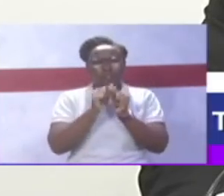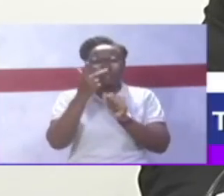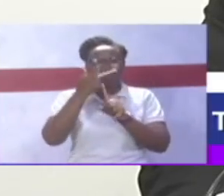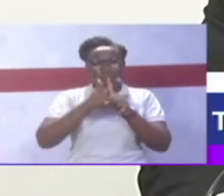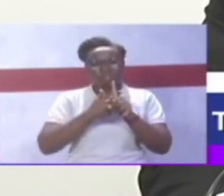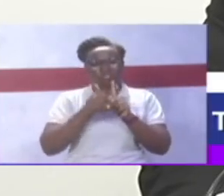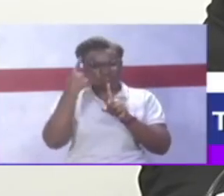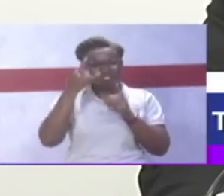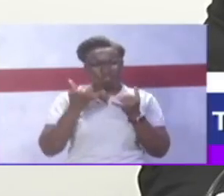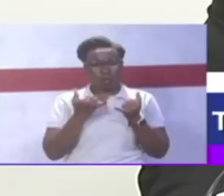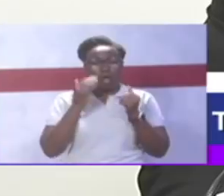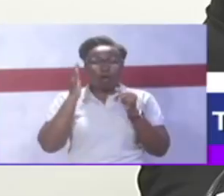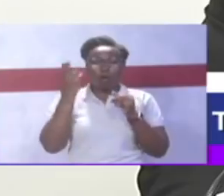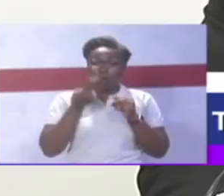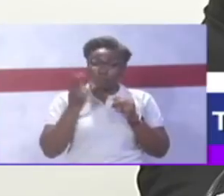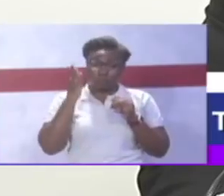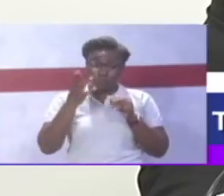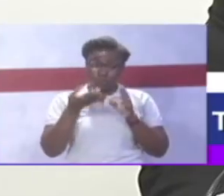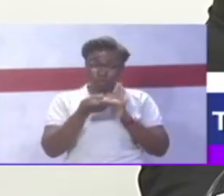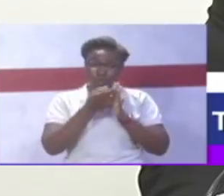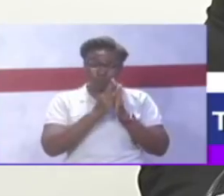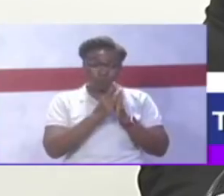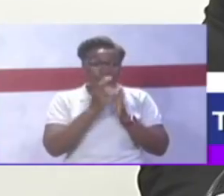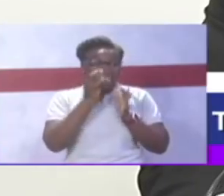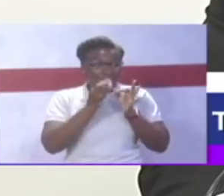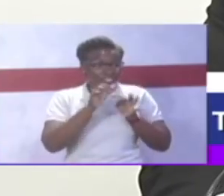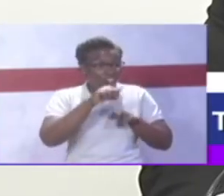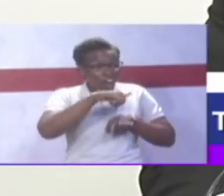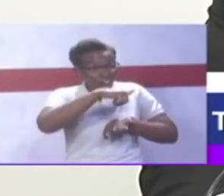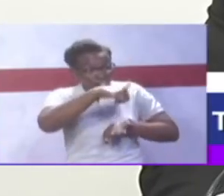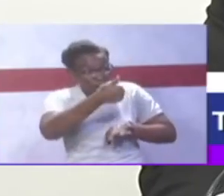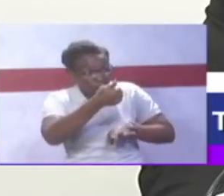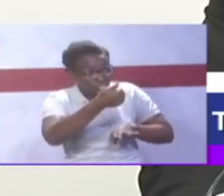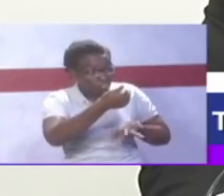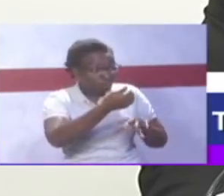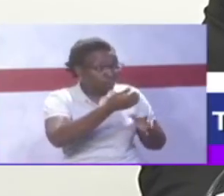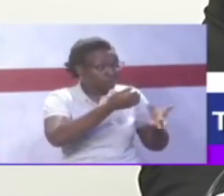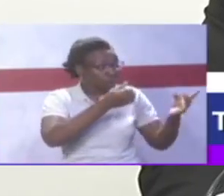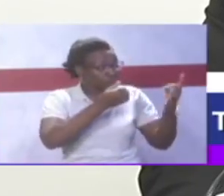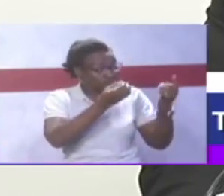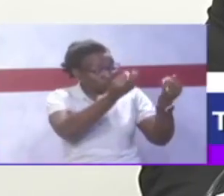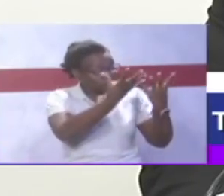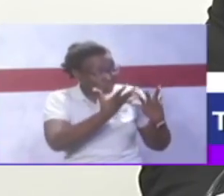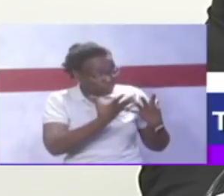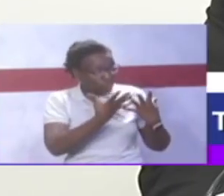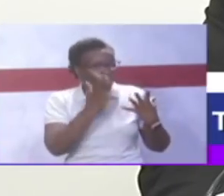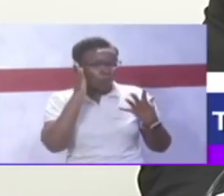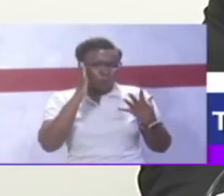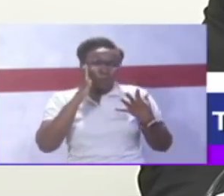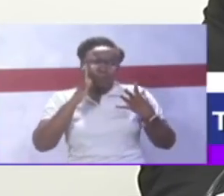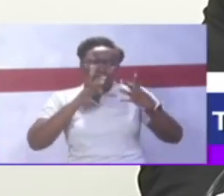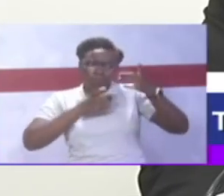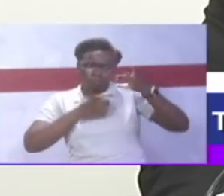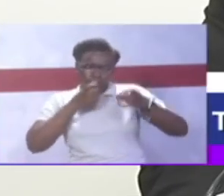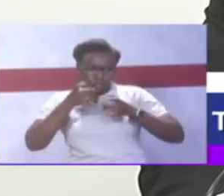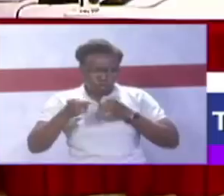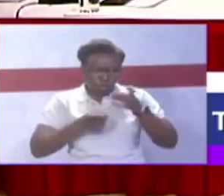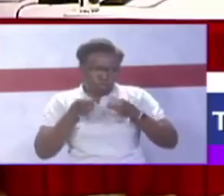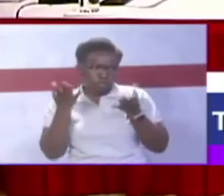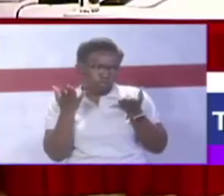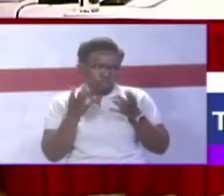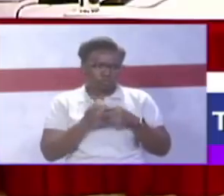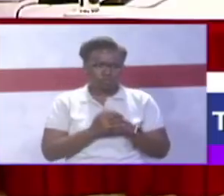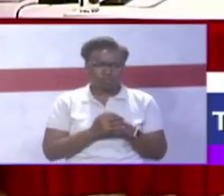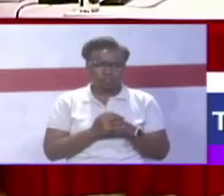reviewed. And if new evidence comes forward, we will adjust as we need to. Thank you very much,